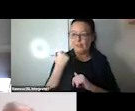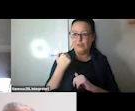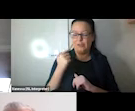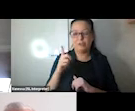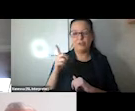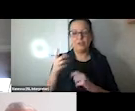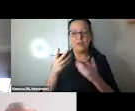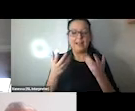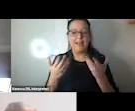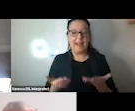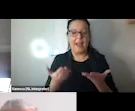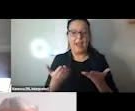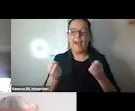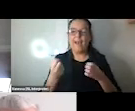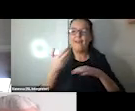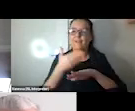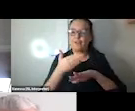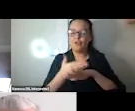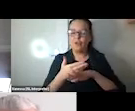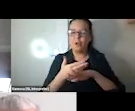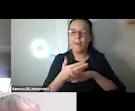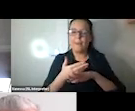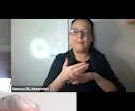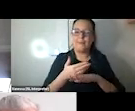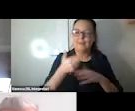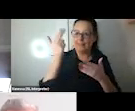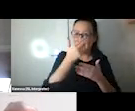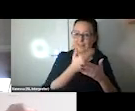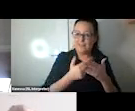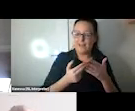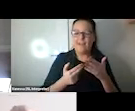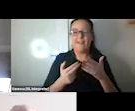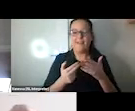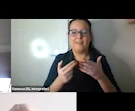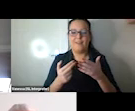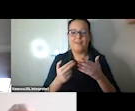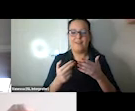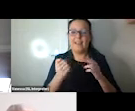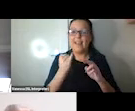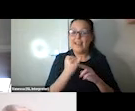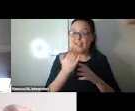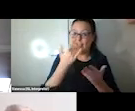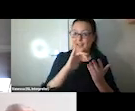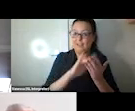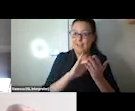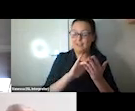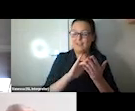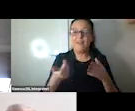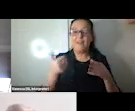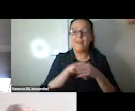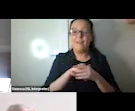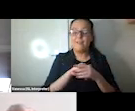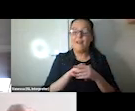Built Environment Design Advisor at the Centre for Universal Design as part of the National